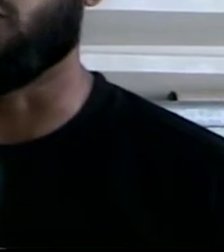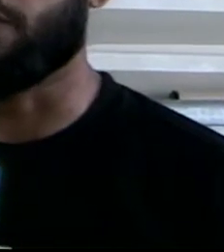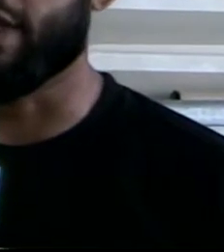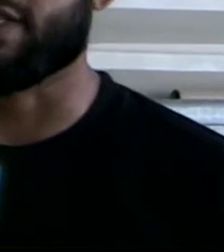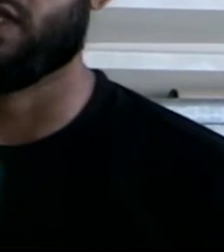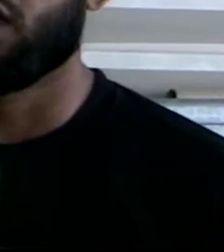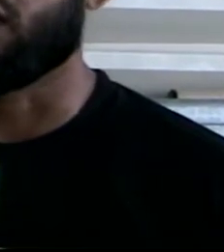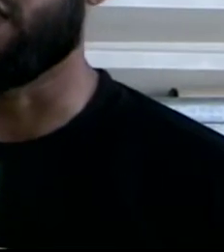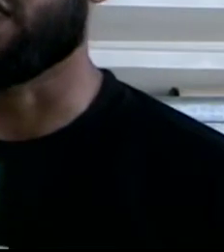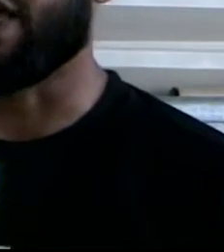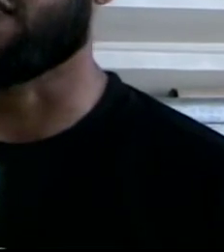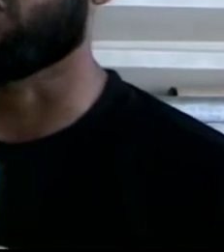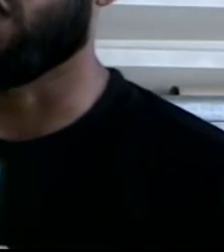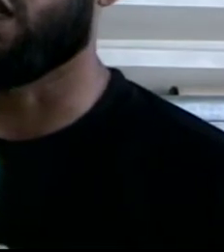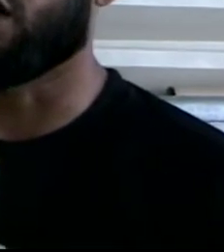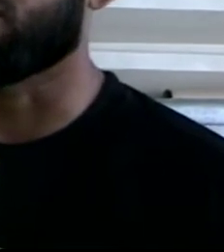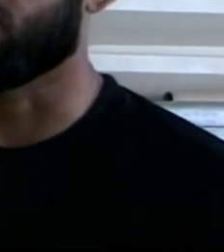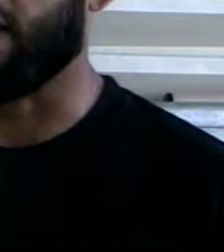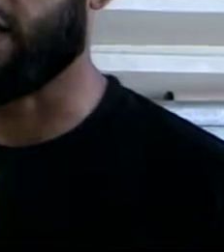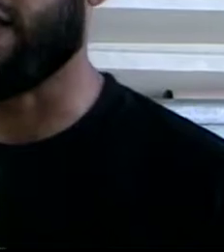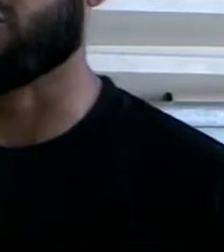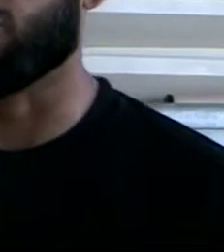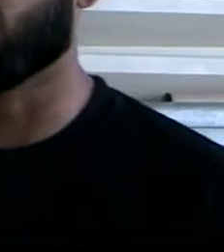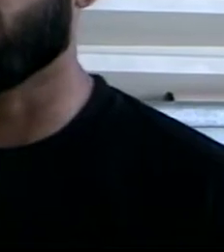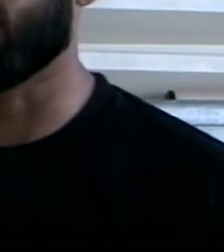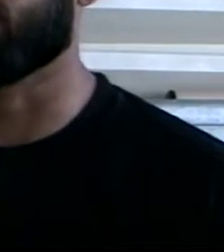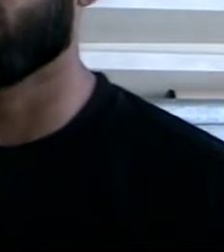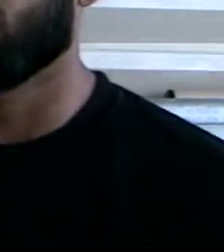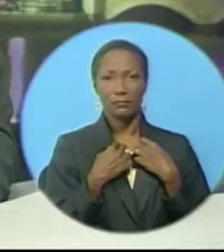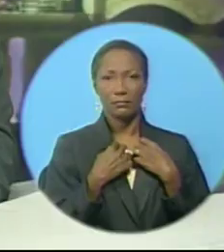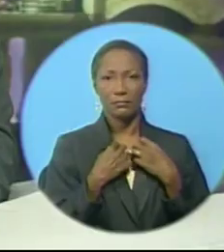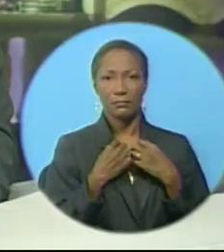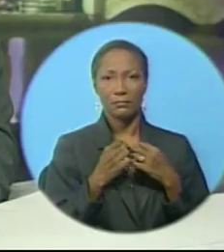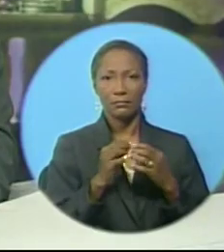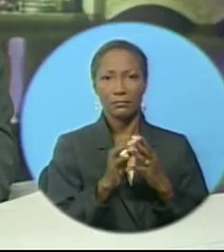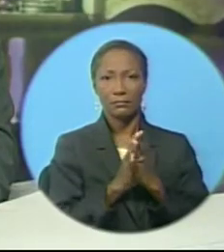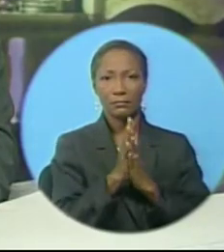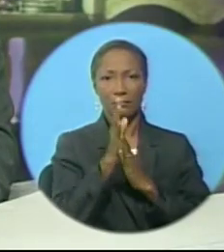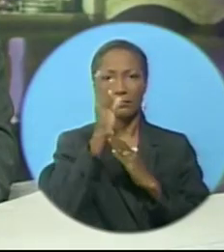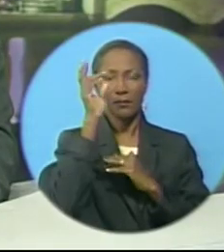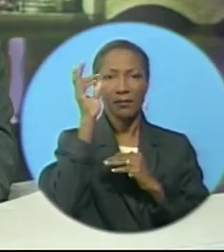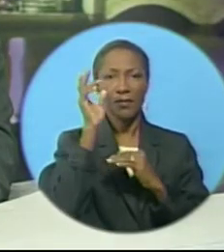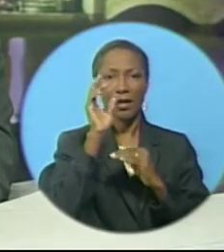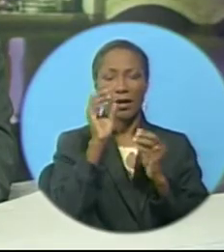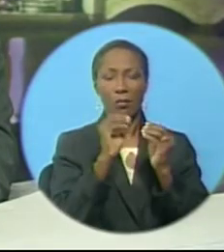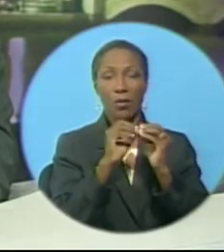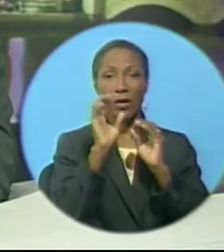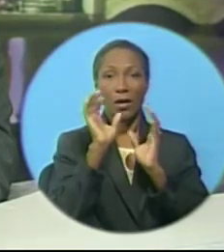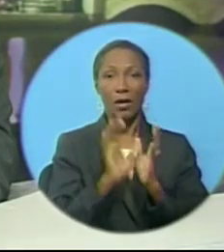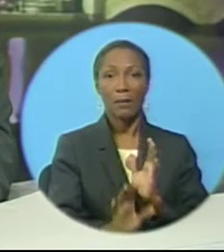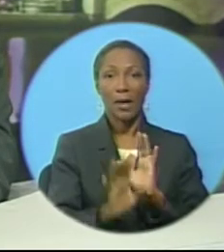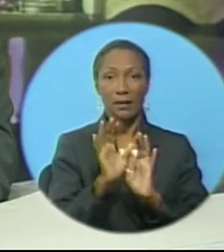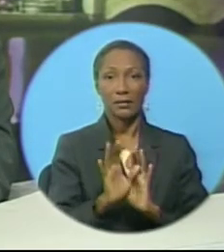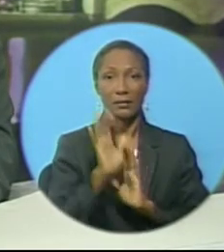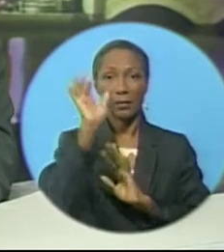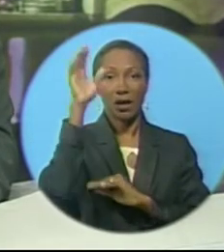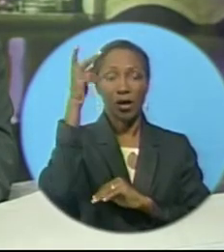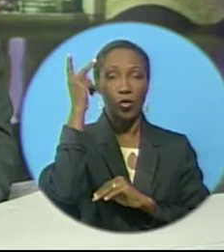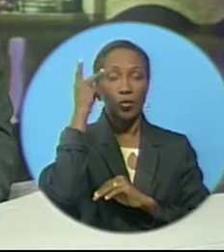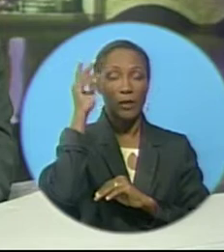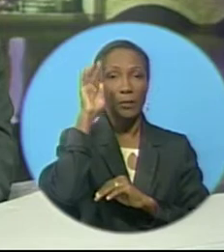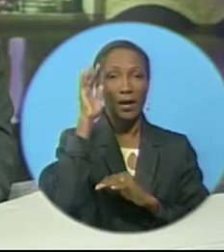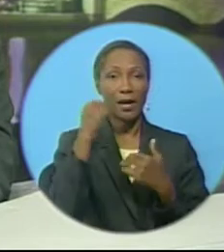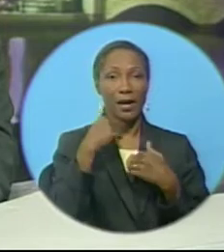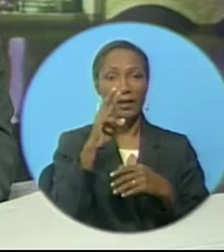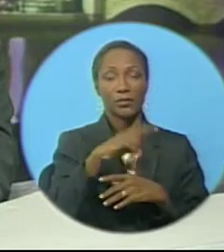in the workplace. These are lessons you can learn that can last throughout your whole life. In more basketball, Kobe Bryant had 22 points and